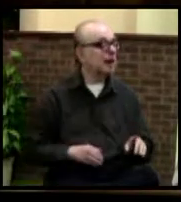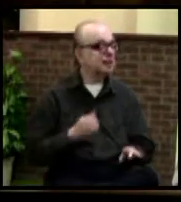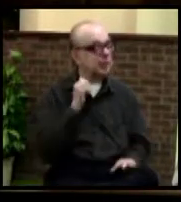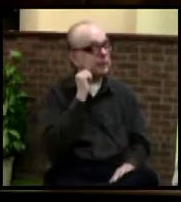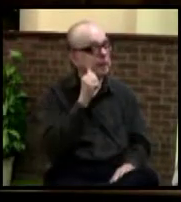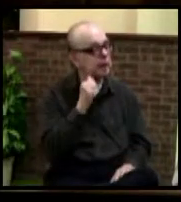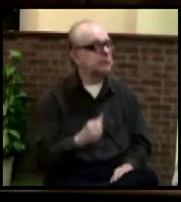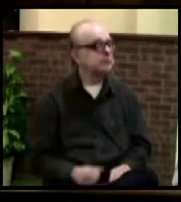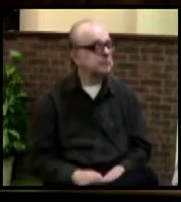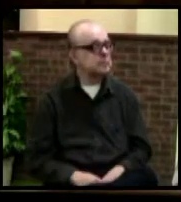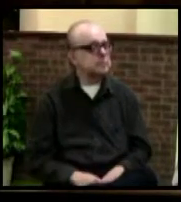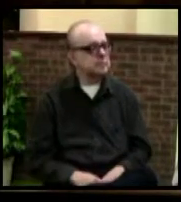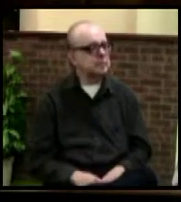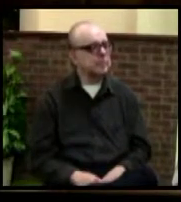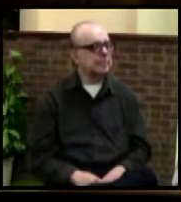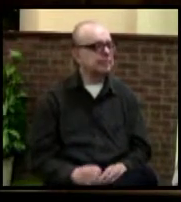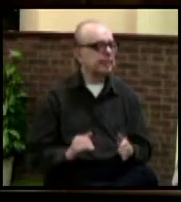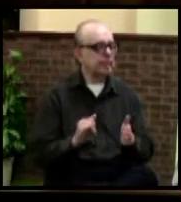day.